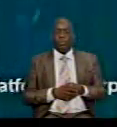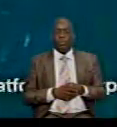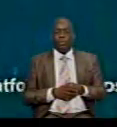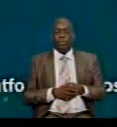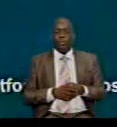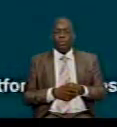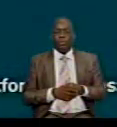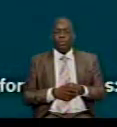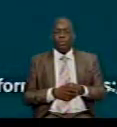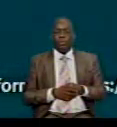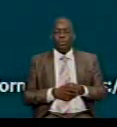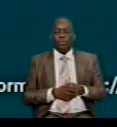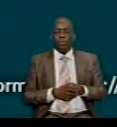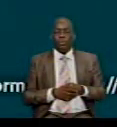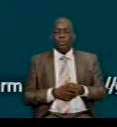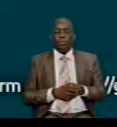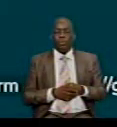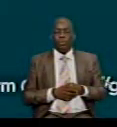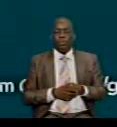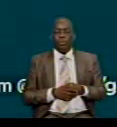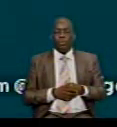name?